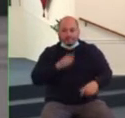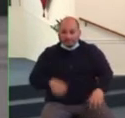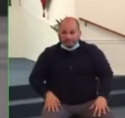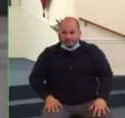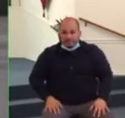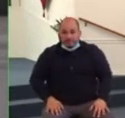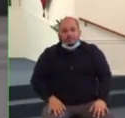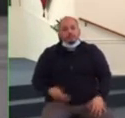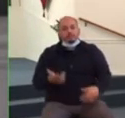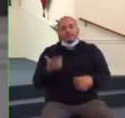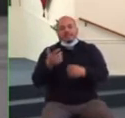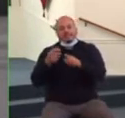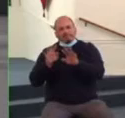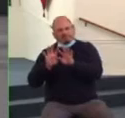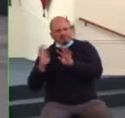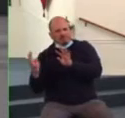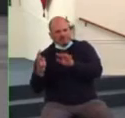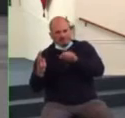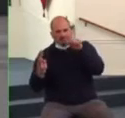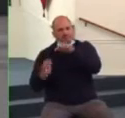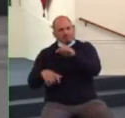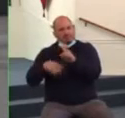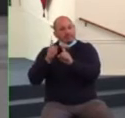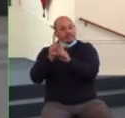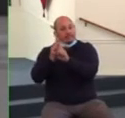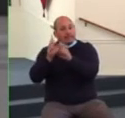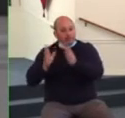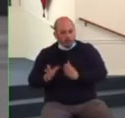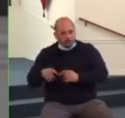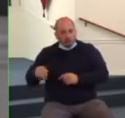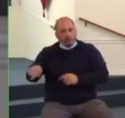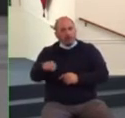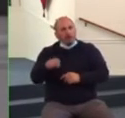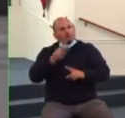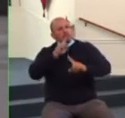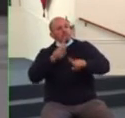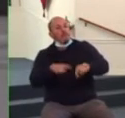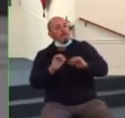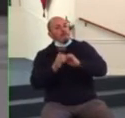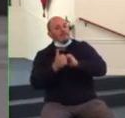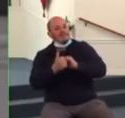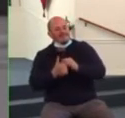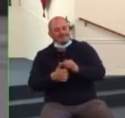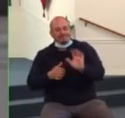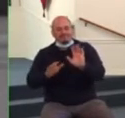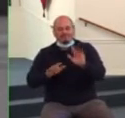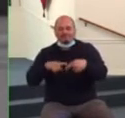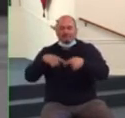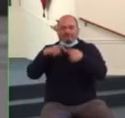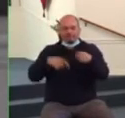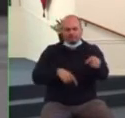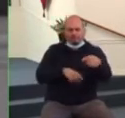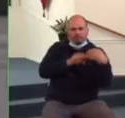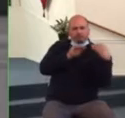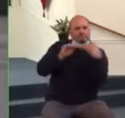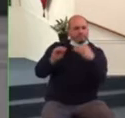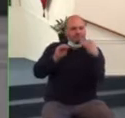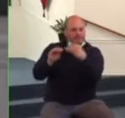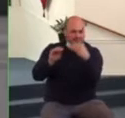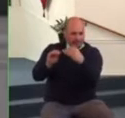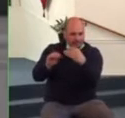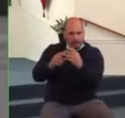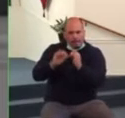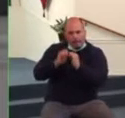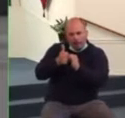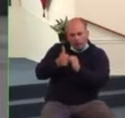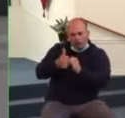gives this second prophecy, because it gives Jesus opportunity to teach them some more about what it means to have a cross-centered attitude as